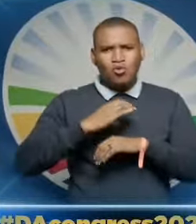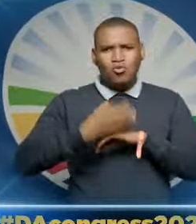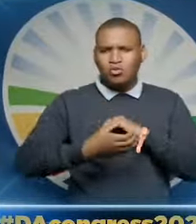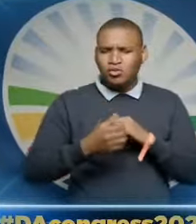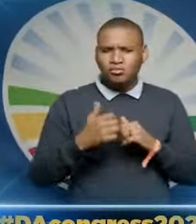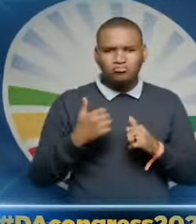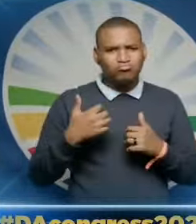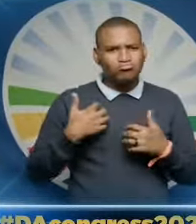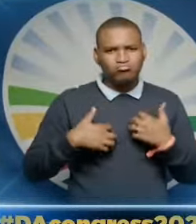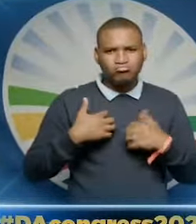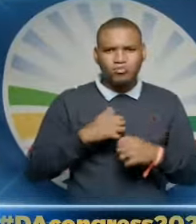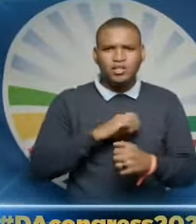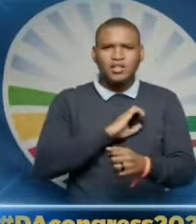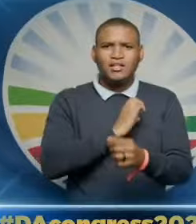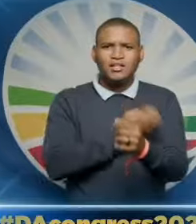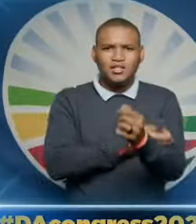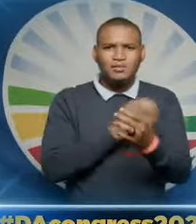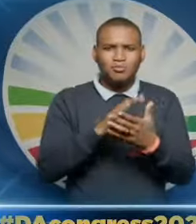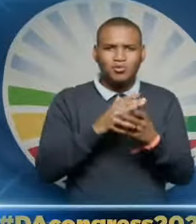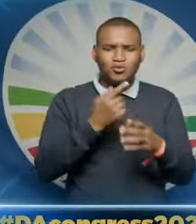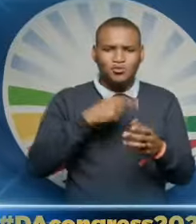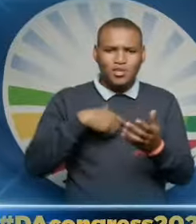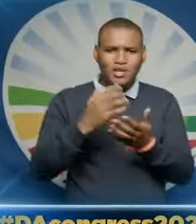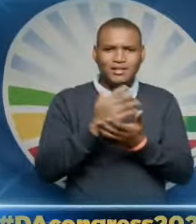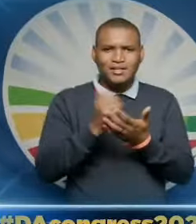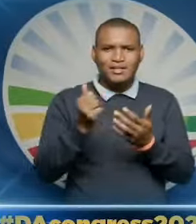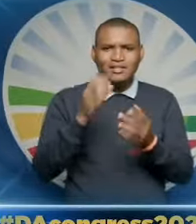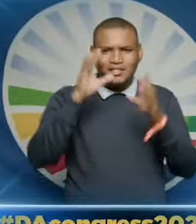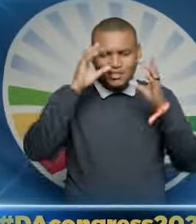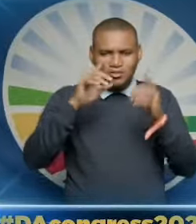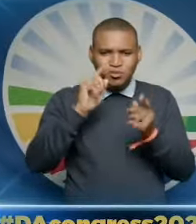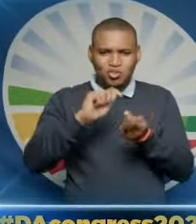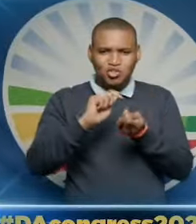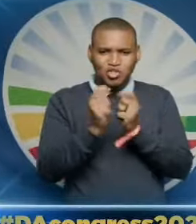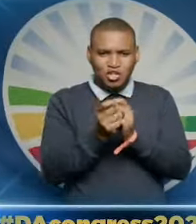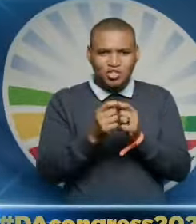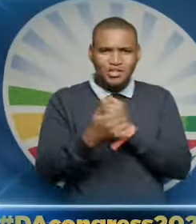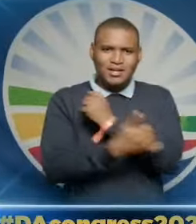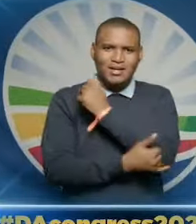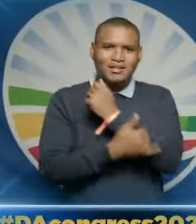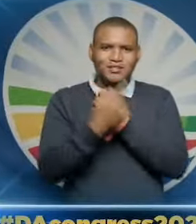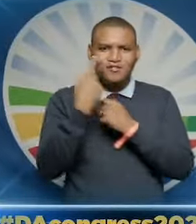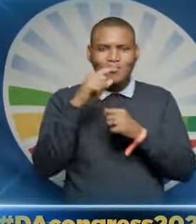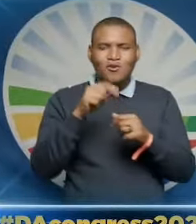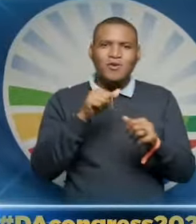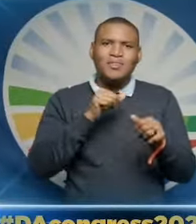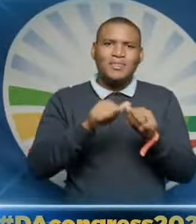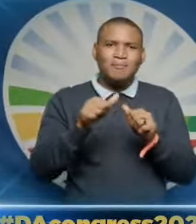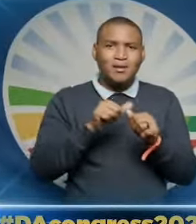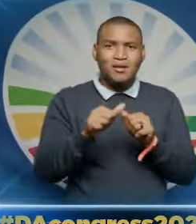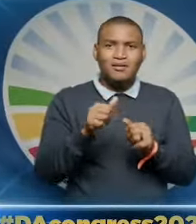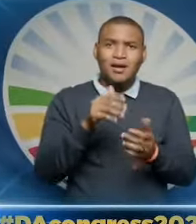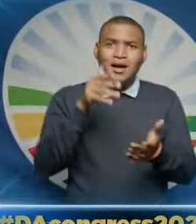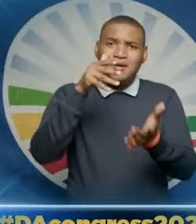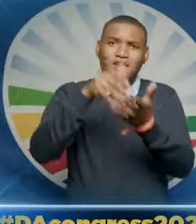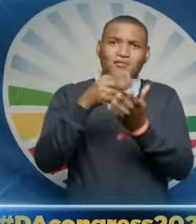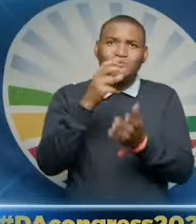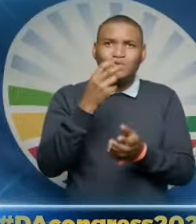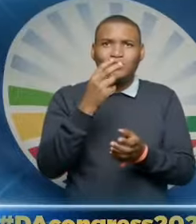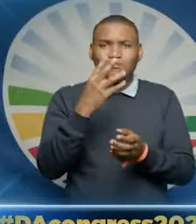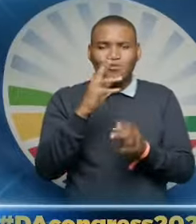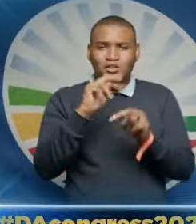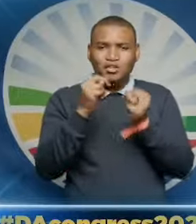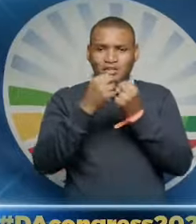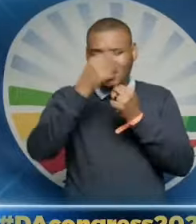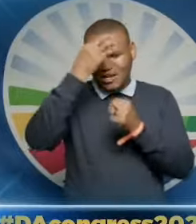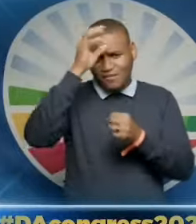right now because we are taking decisions that are going to change the country for the better. Heading to 2024 national government elections,